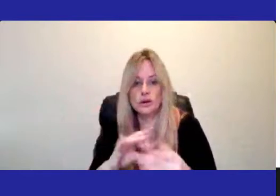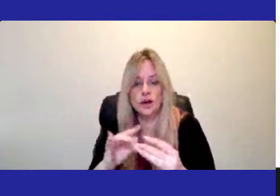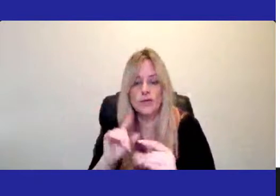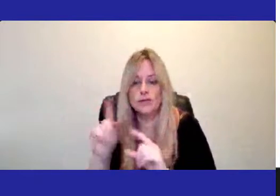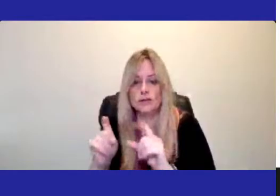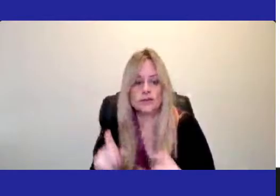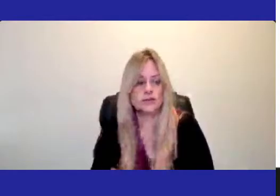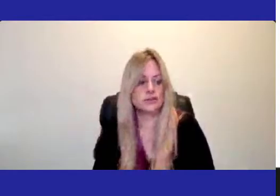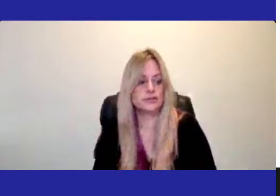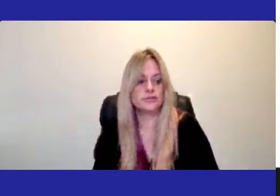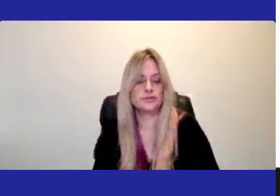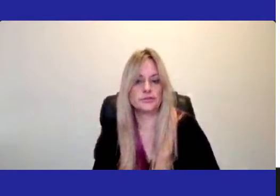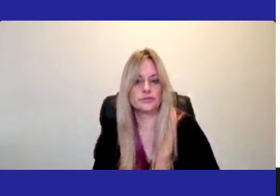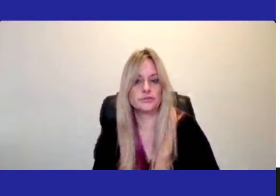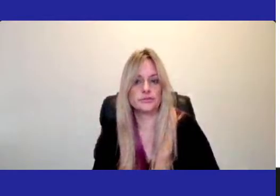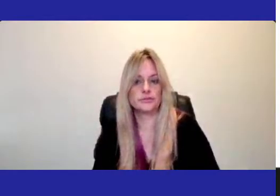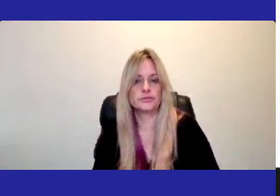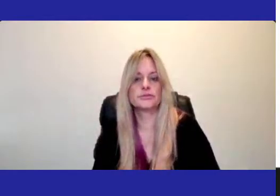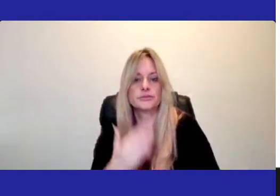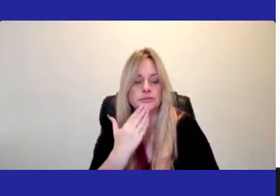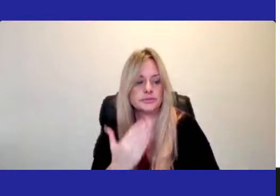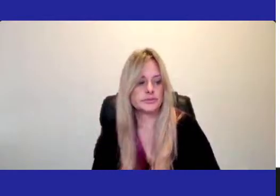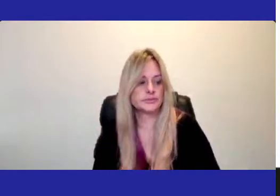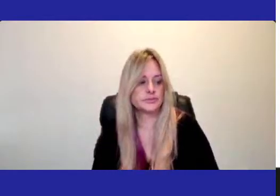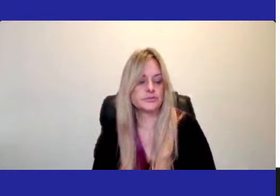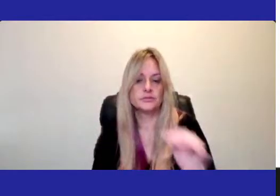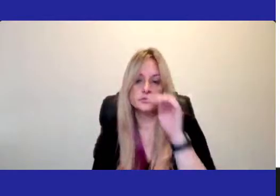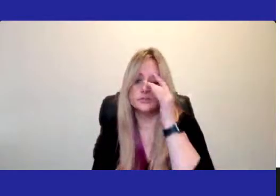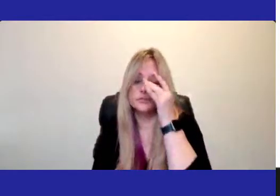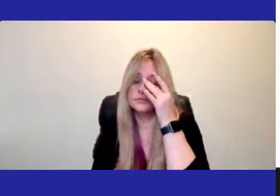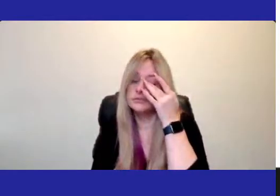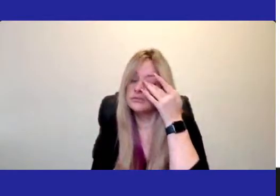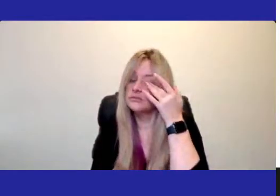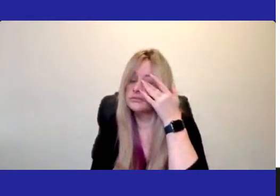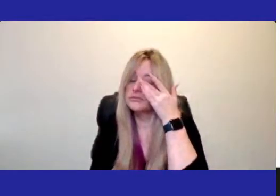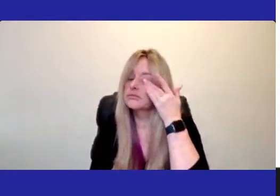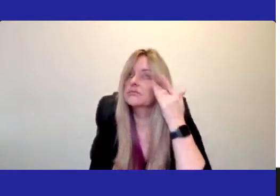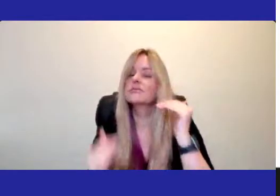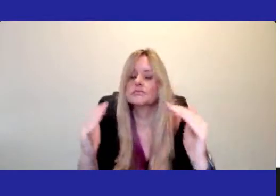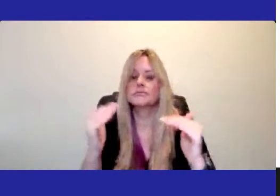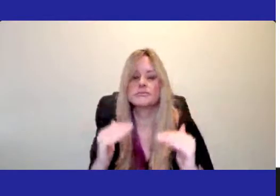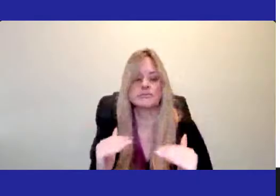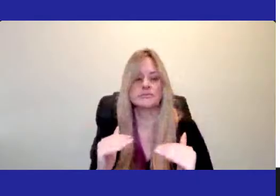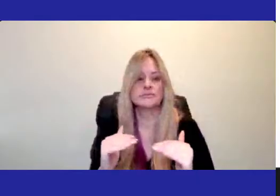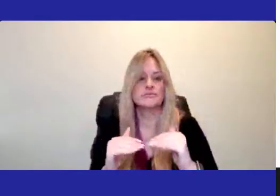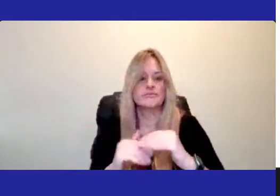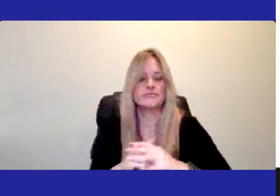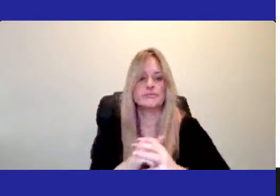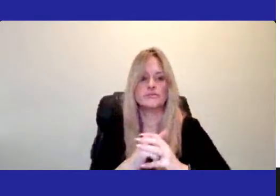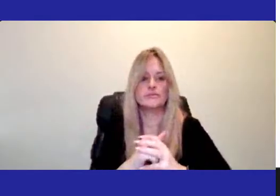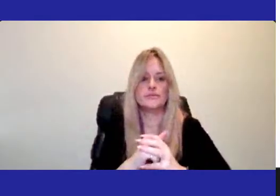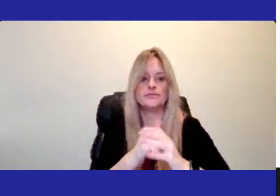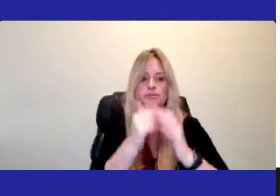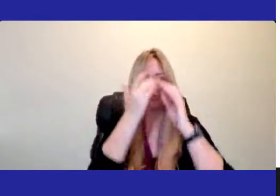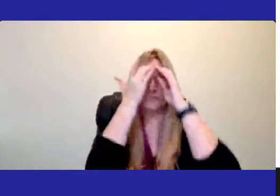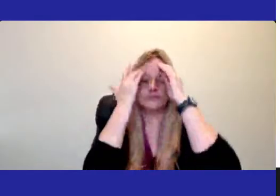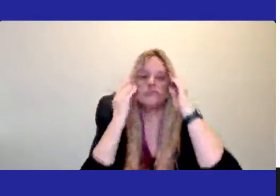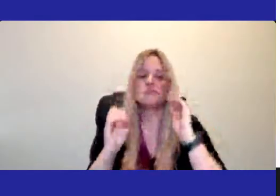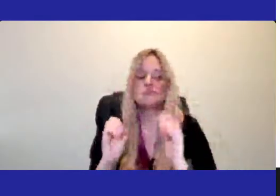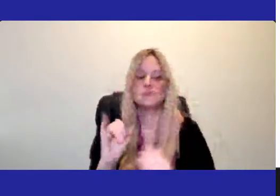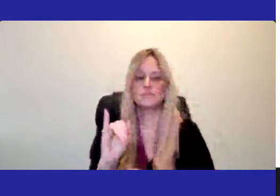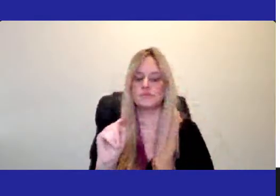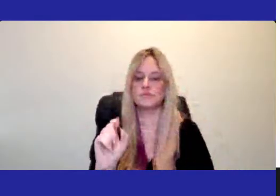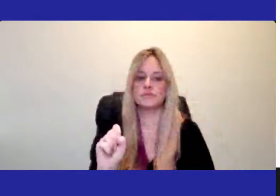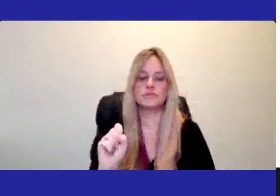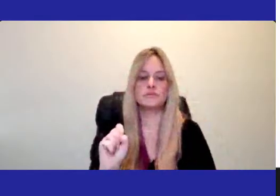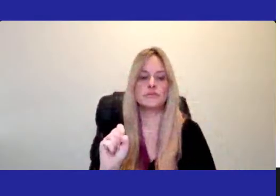Super, great report, thank you. All right, let's move on to IT, Dr. Mendez. Right. Kim Mendez here,